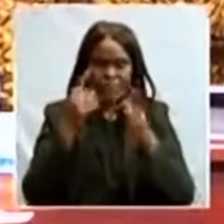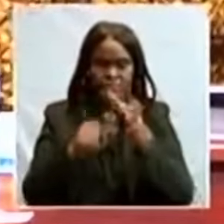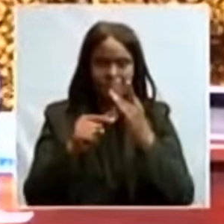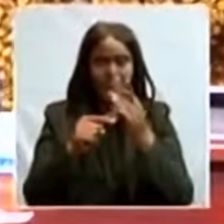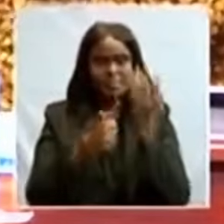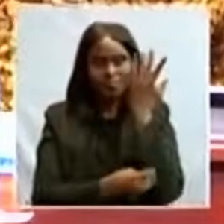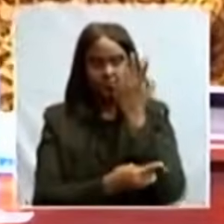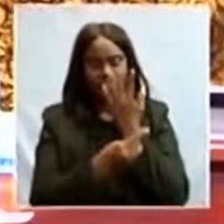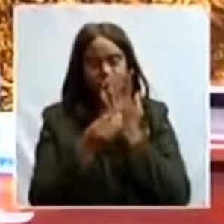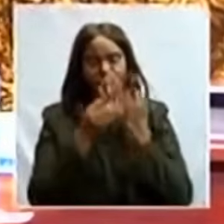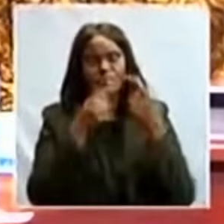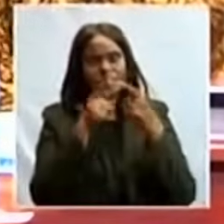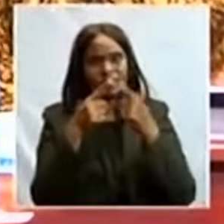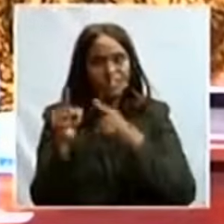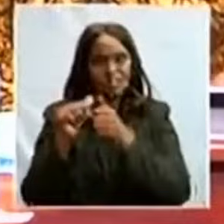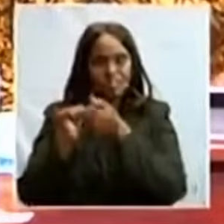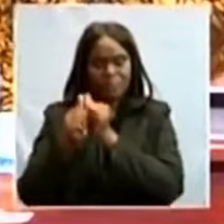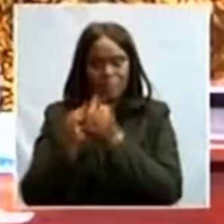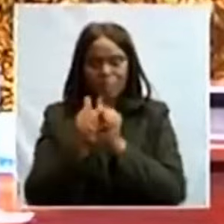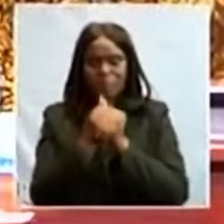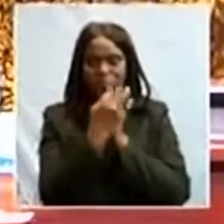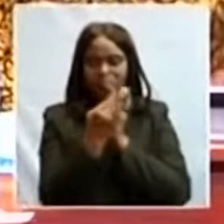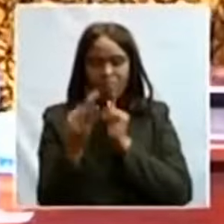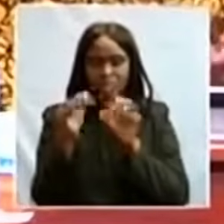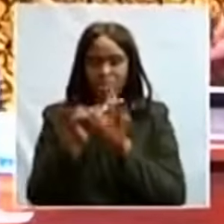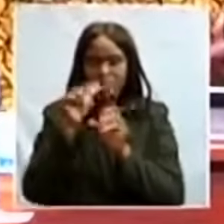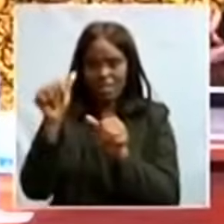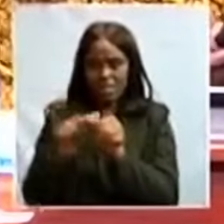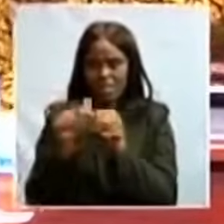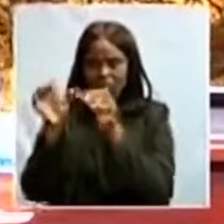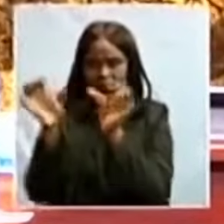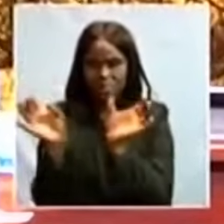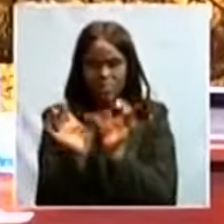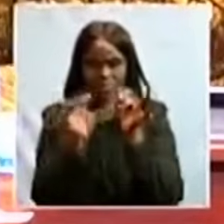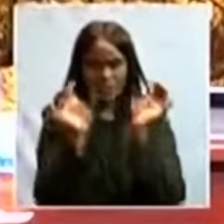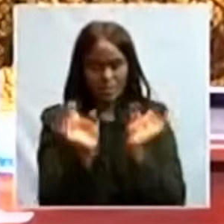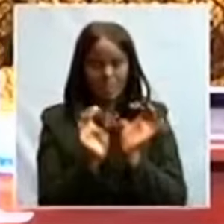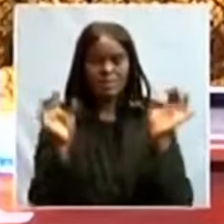developing a multi-sports facility in each constituency,